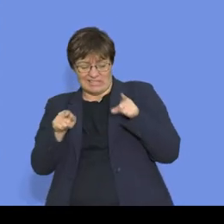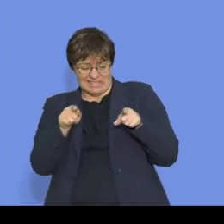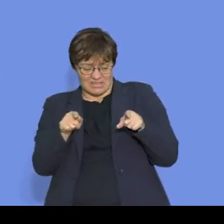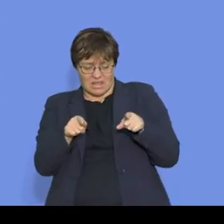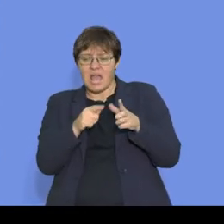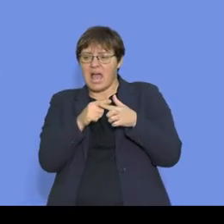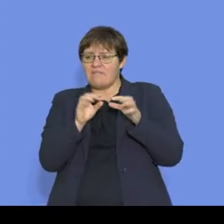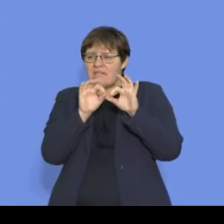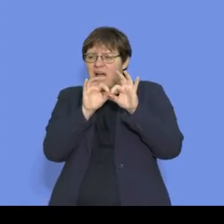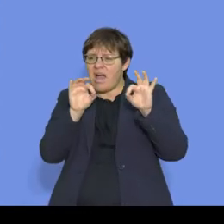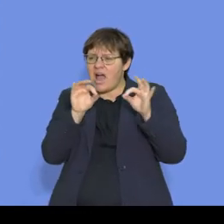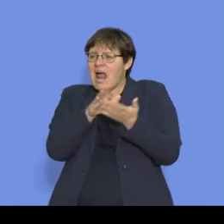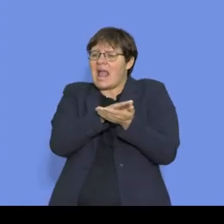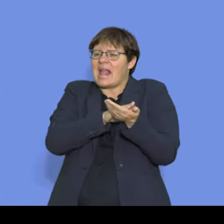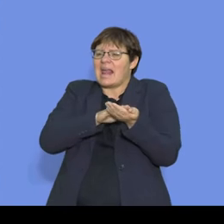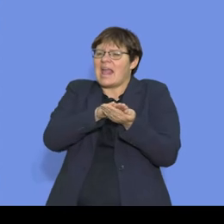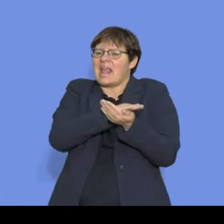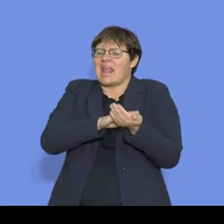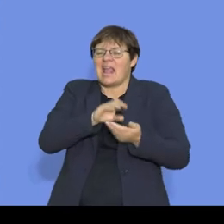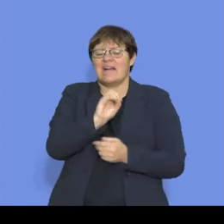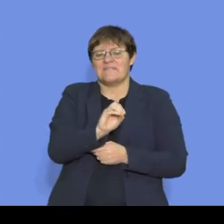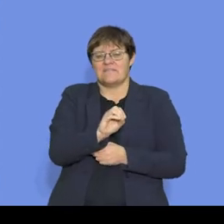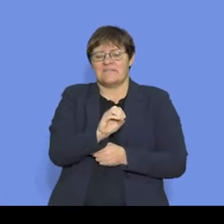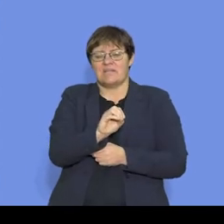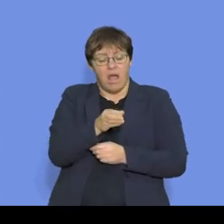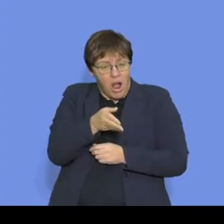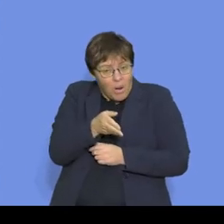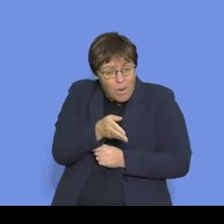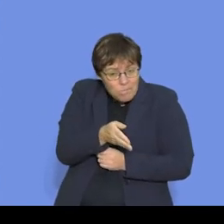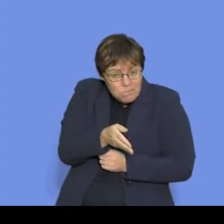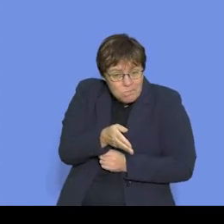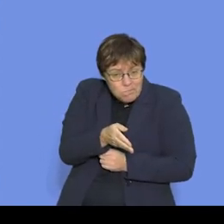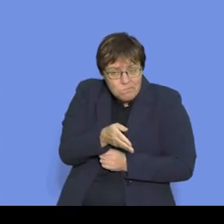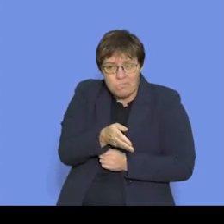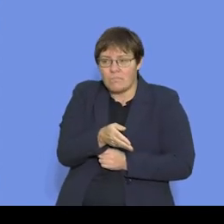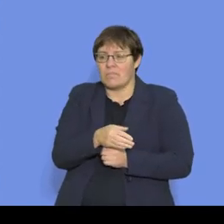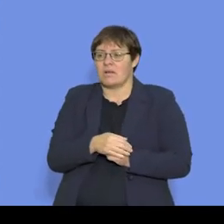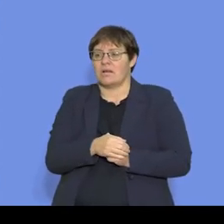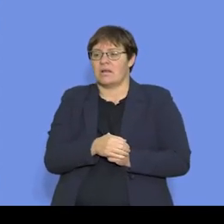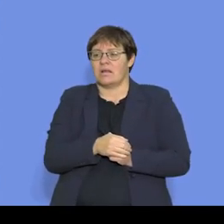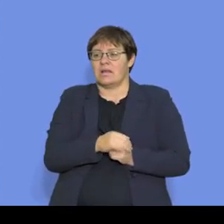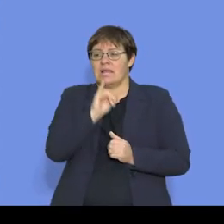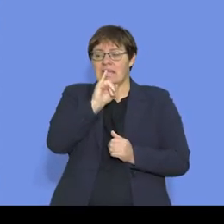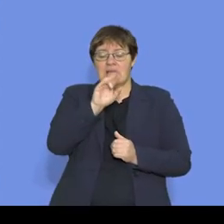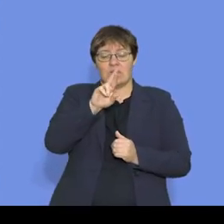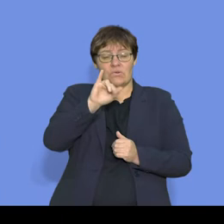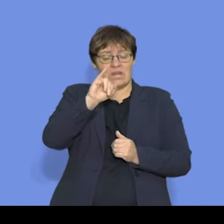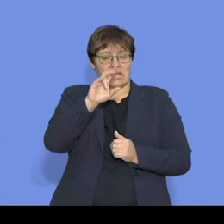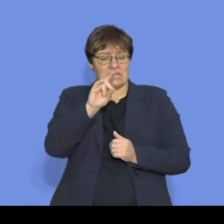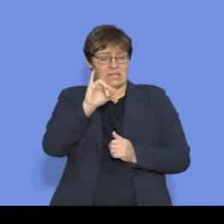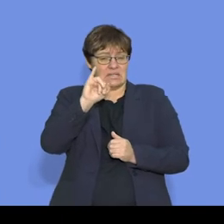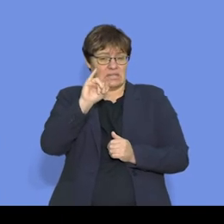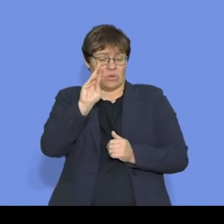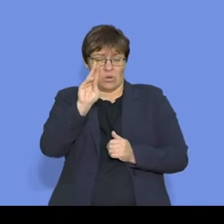a thin layer of clay containing an element, iridium. And if we look at